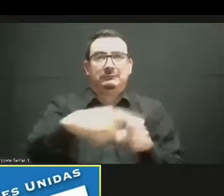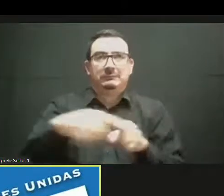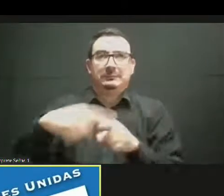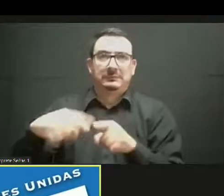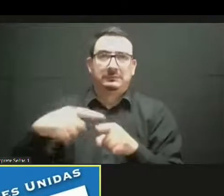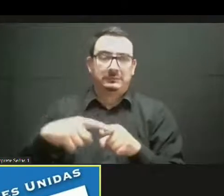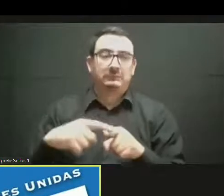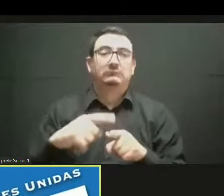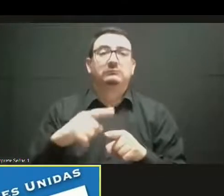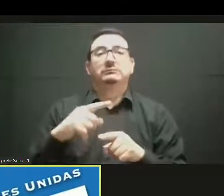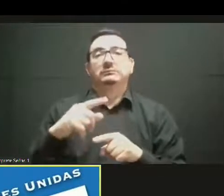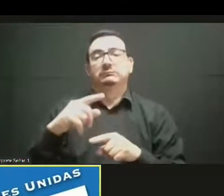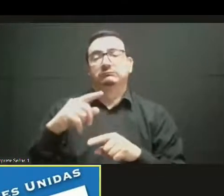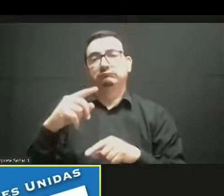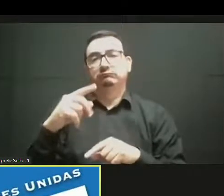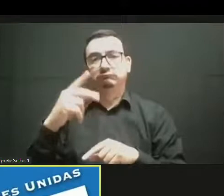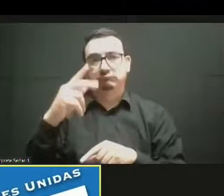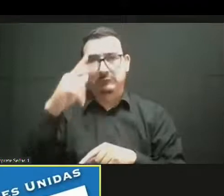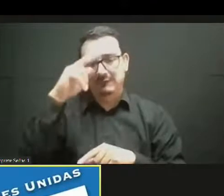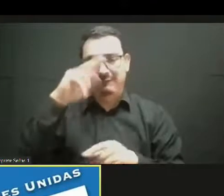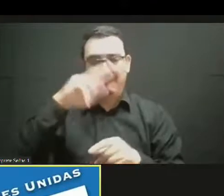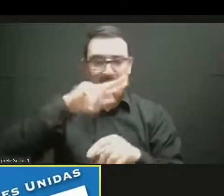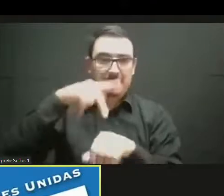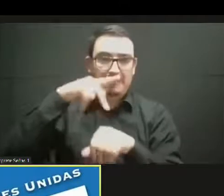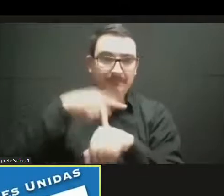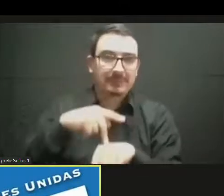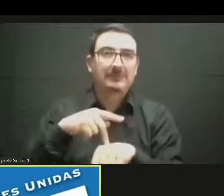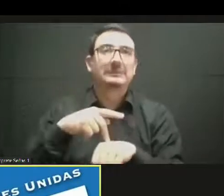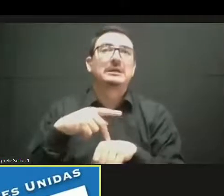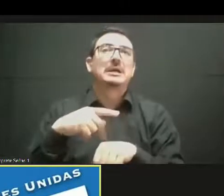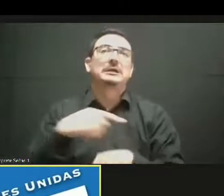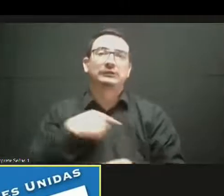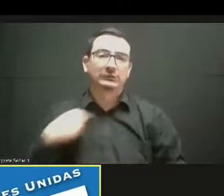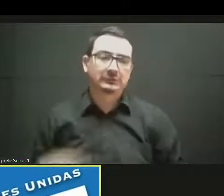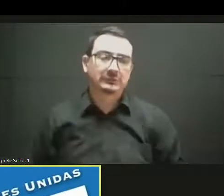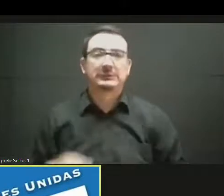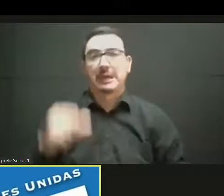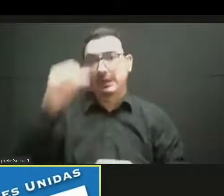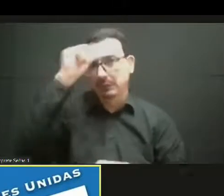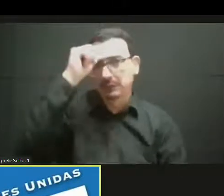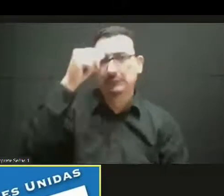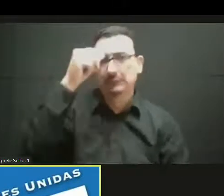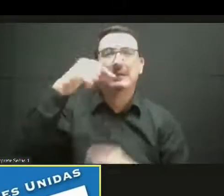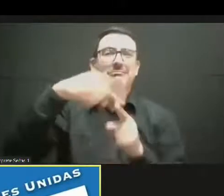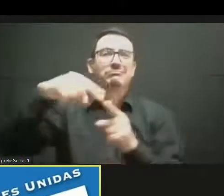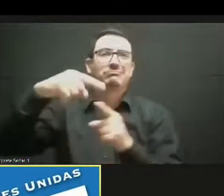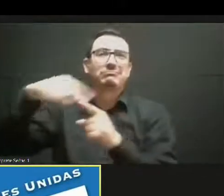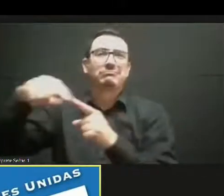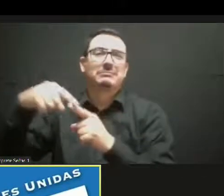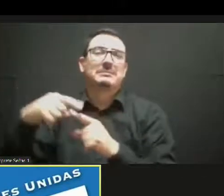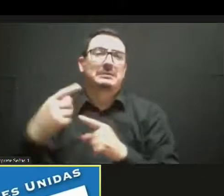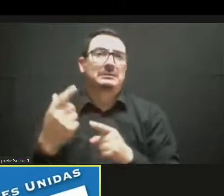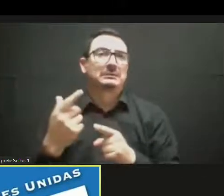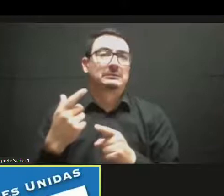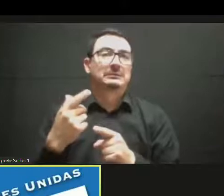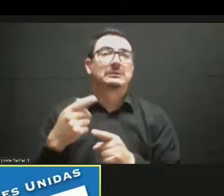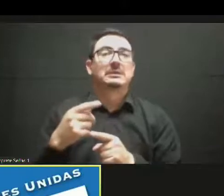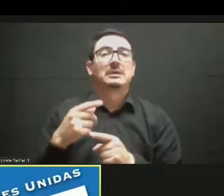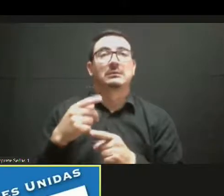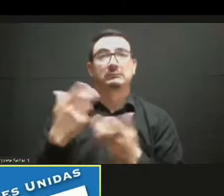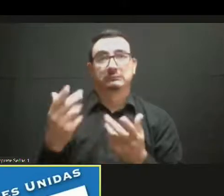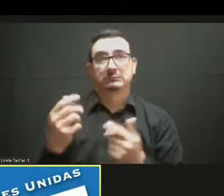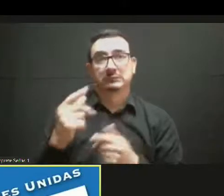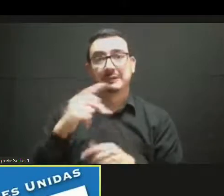and China, India and the Philippines are more present in services that are really exported